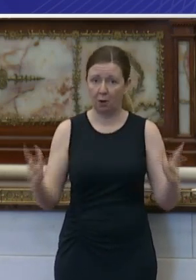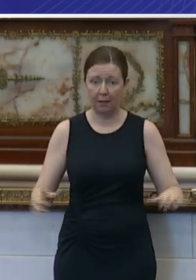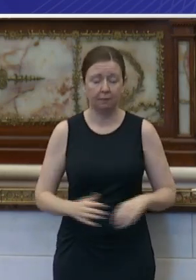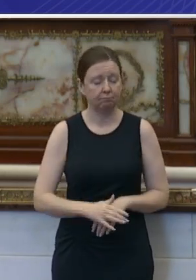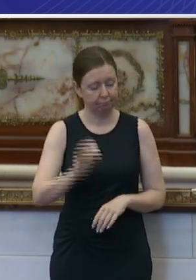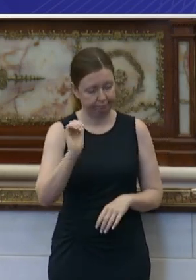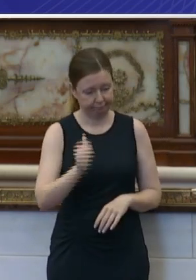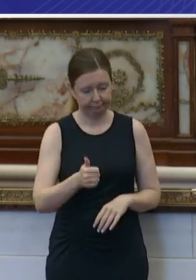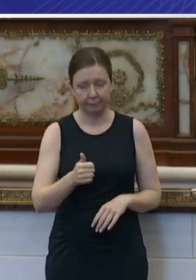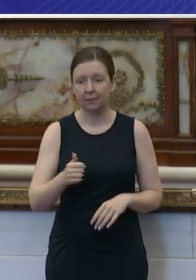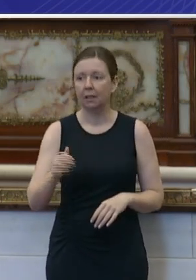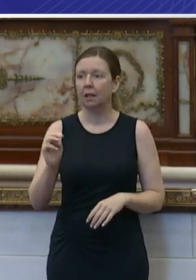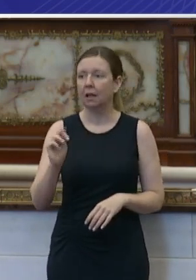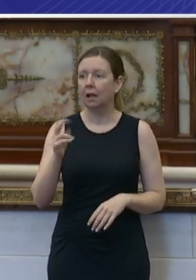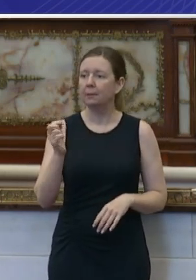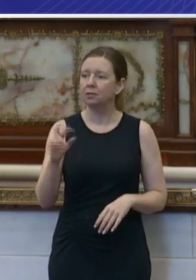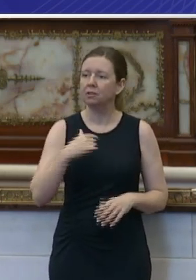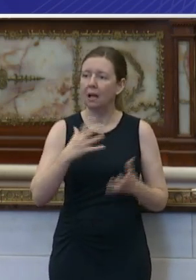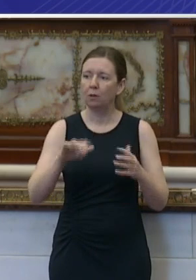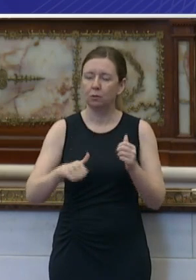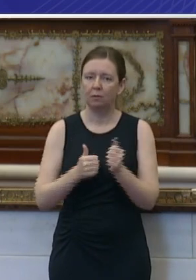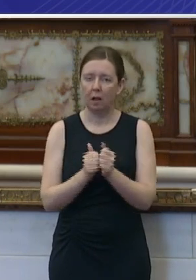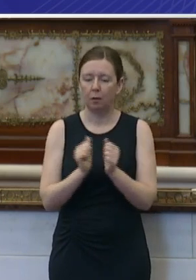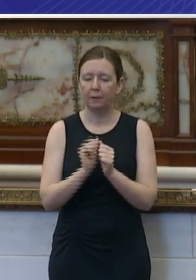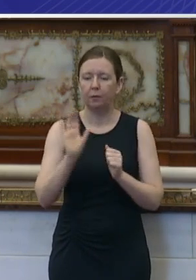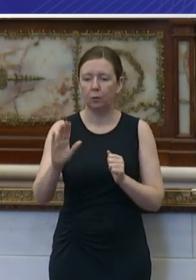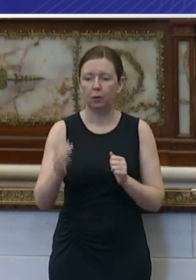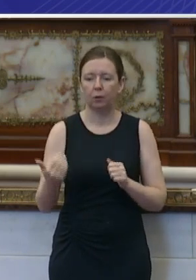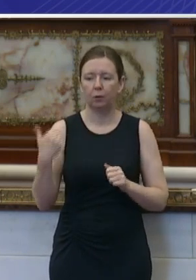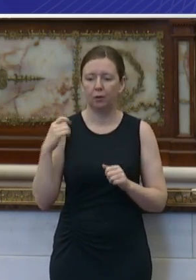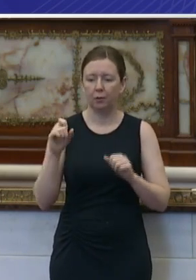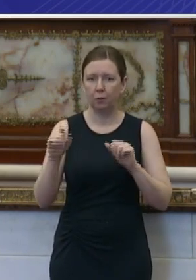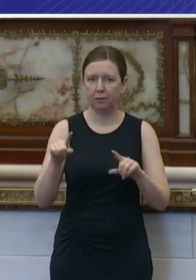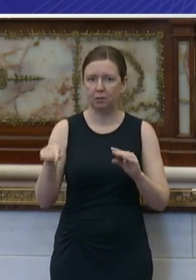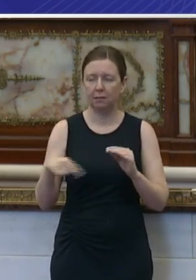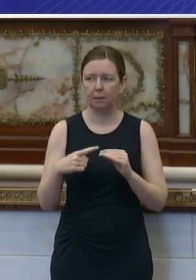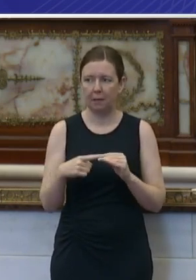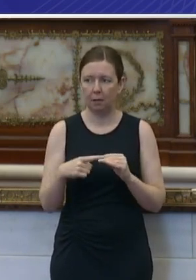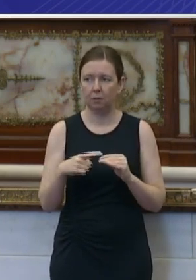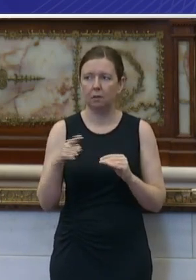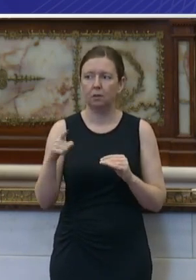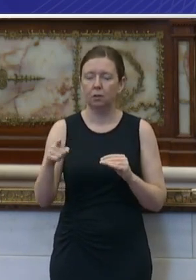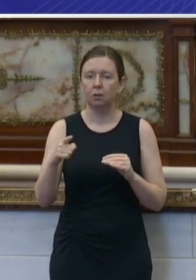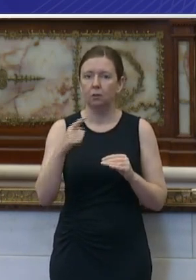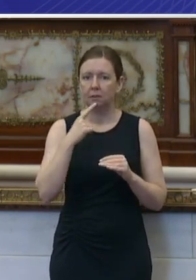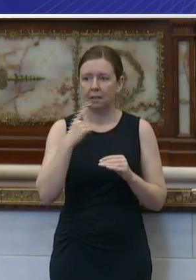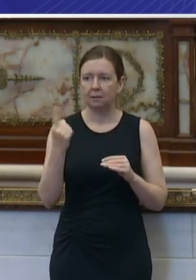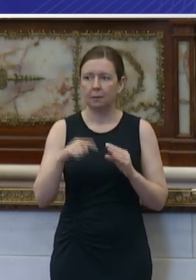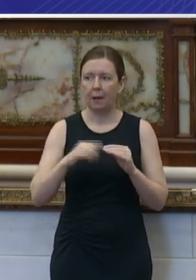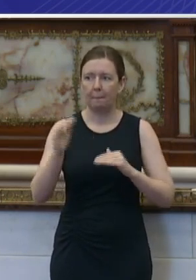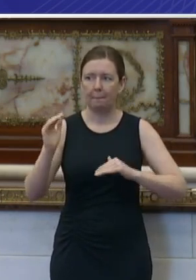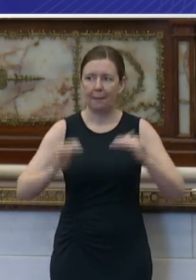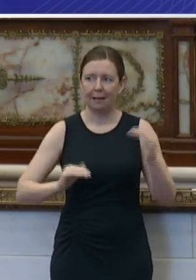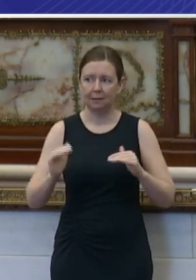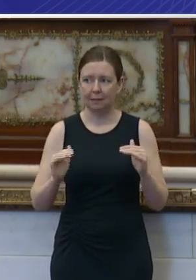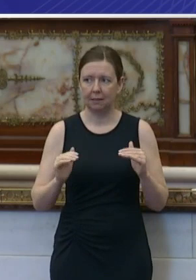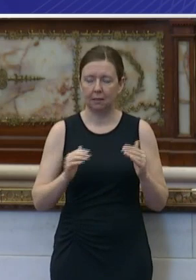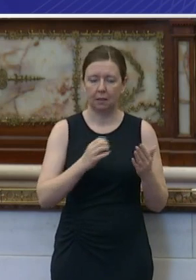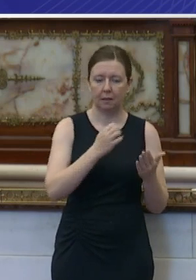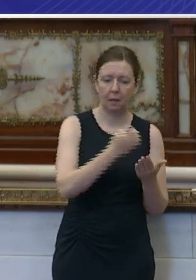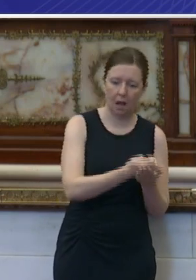All right. And then, Mr. Lays, I wanted to follow up to your earlier questions about you made reference to balancing between the